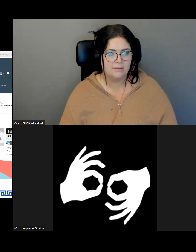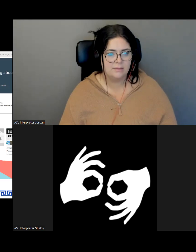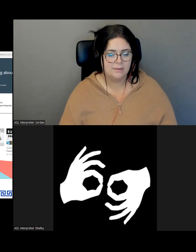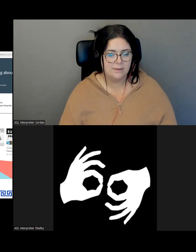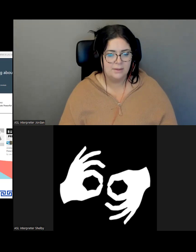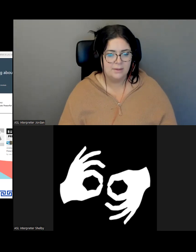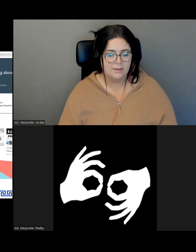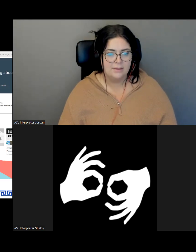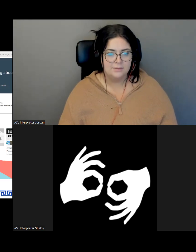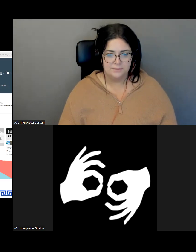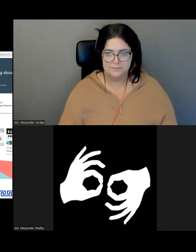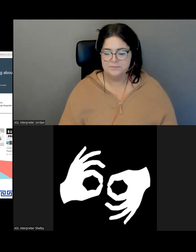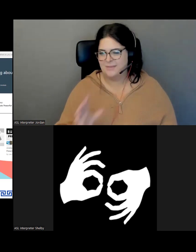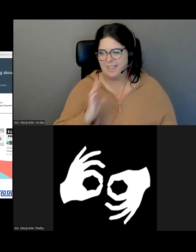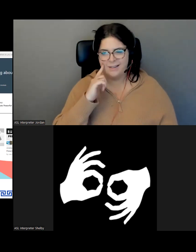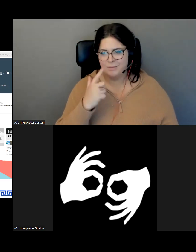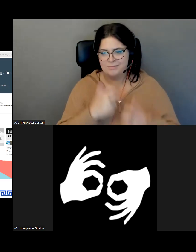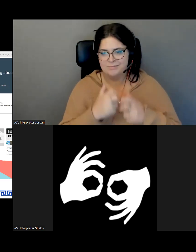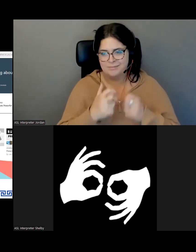all right.